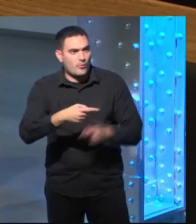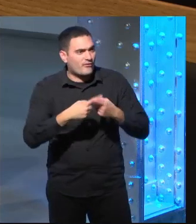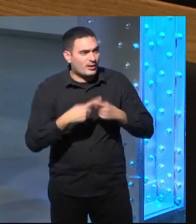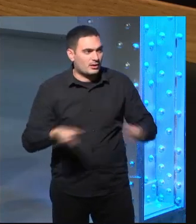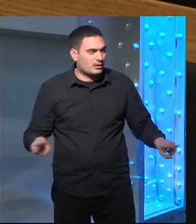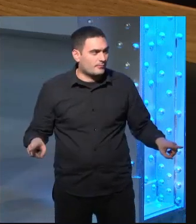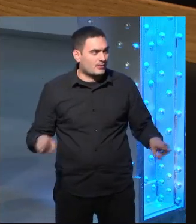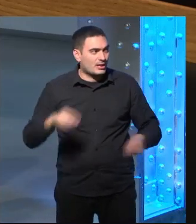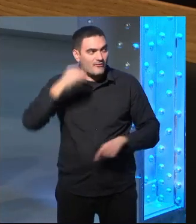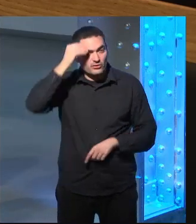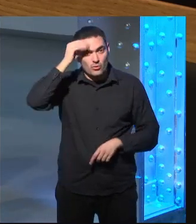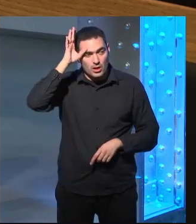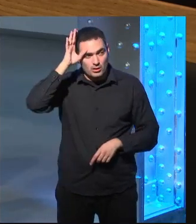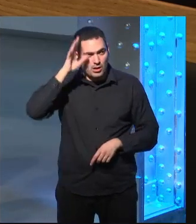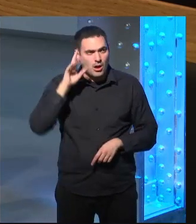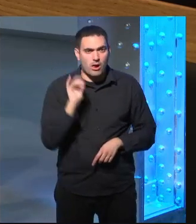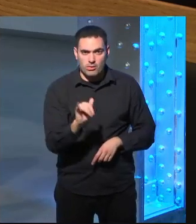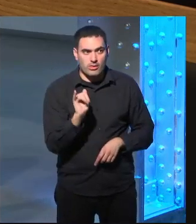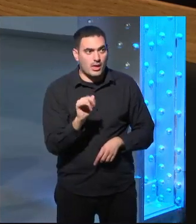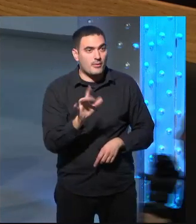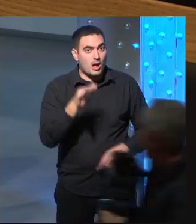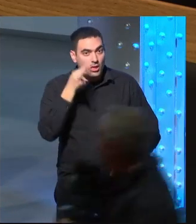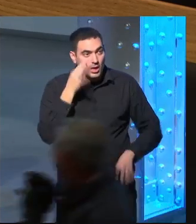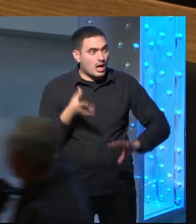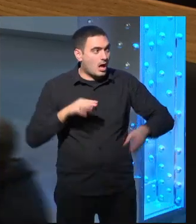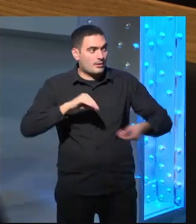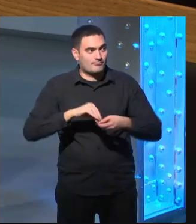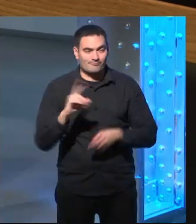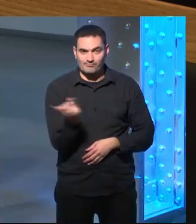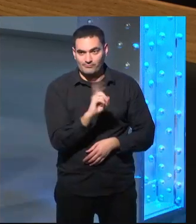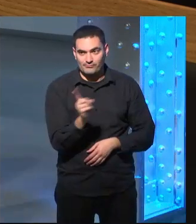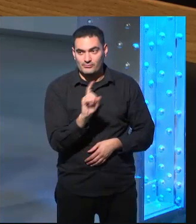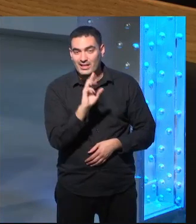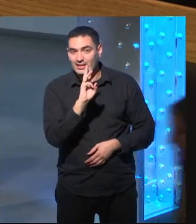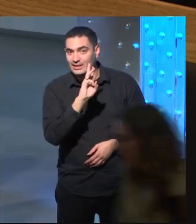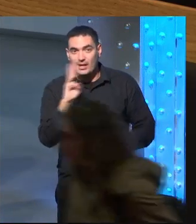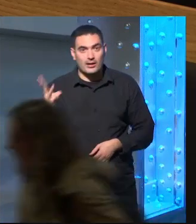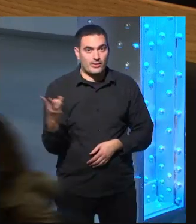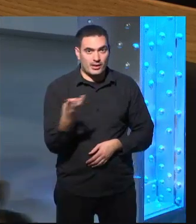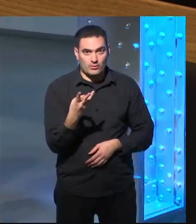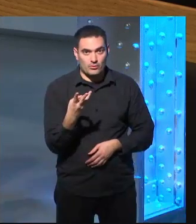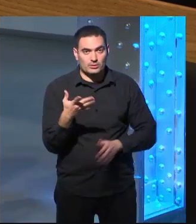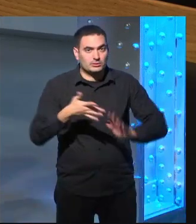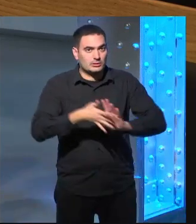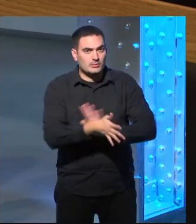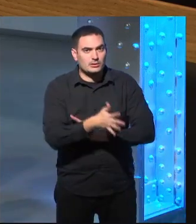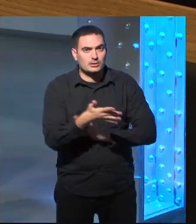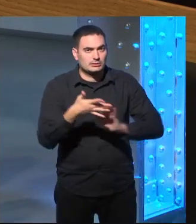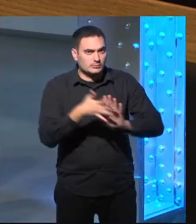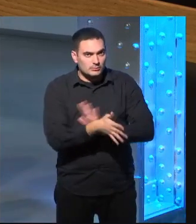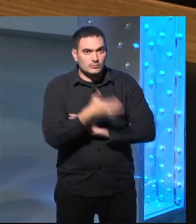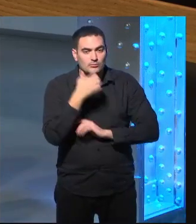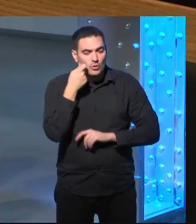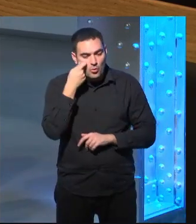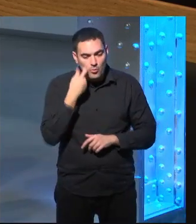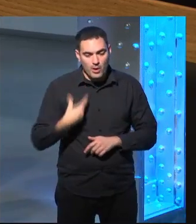and out of the 200 people we have here, we all have a different outview. And third place, that evolution,